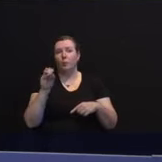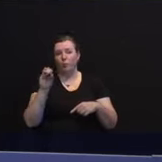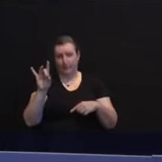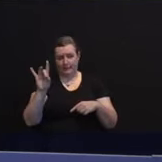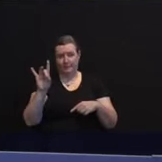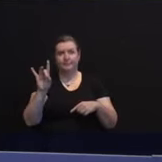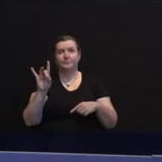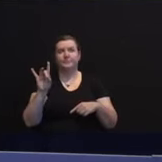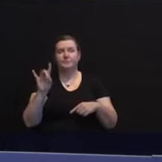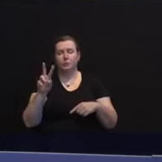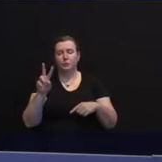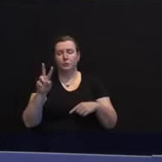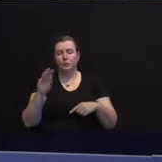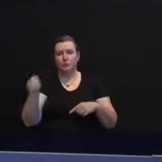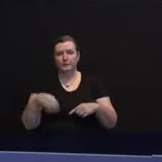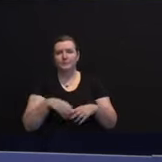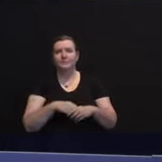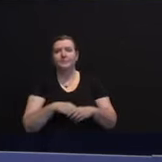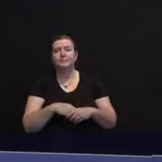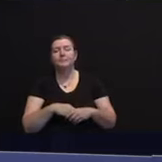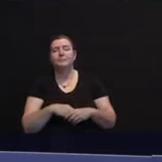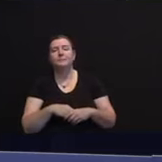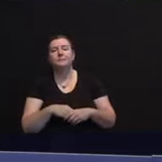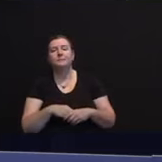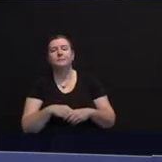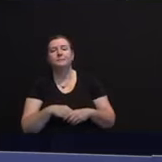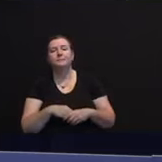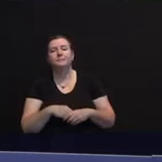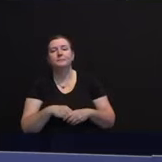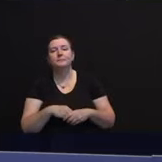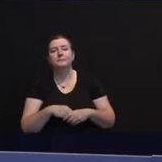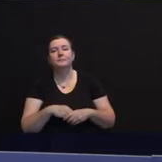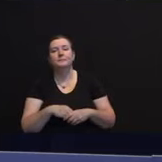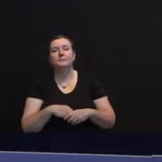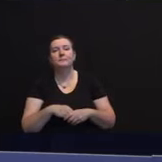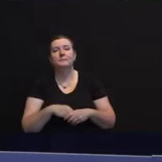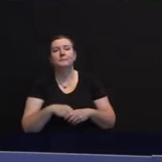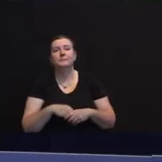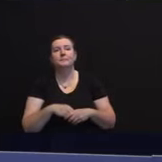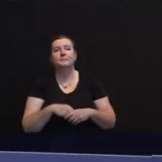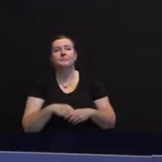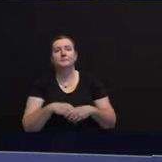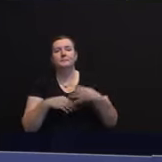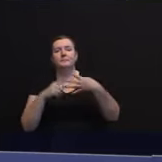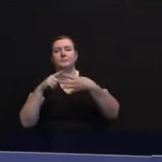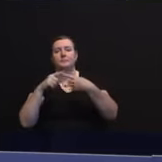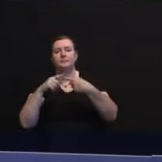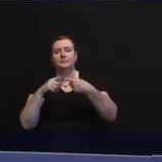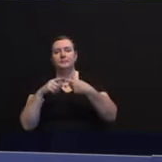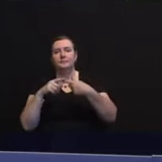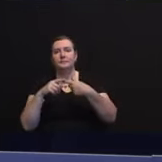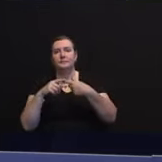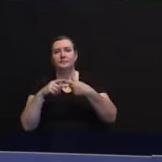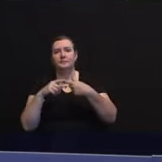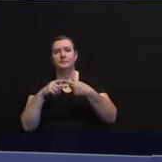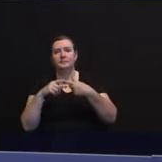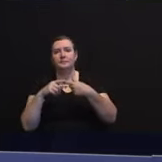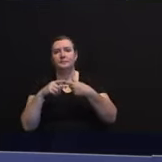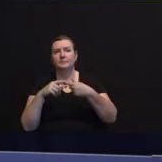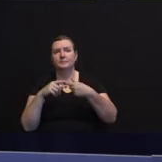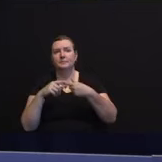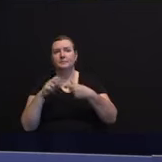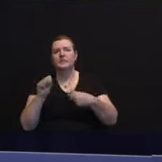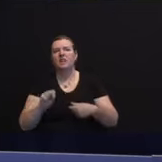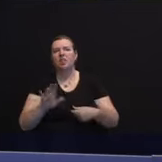state, 12.96%. The central part, 11.99%. The southern part of the state, 10.80%, and